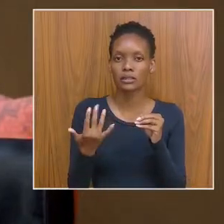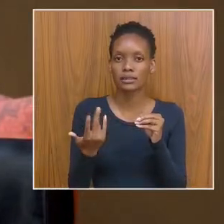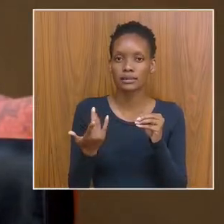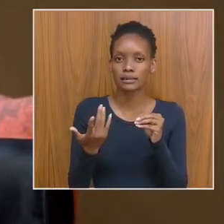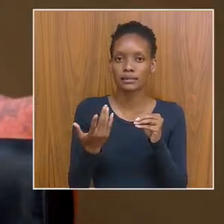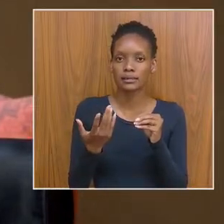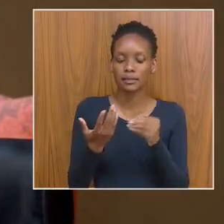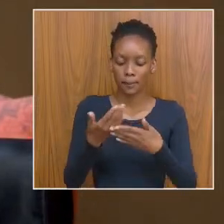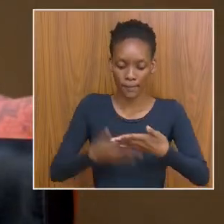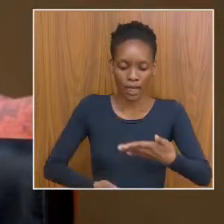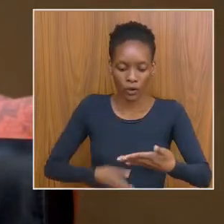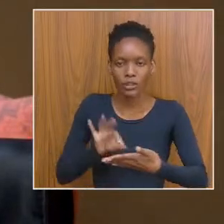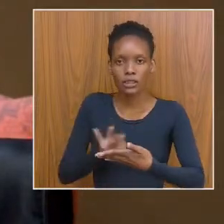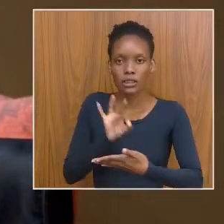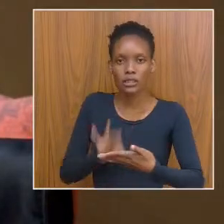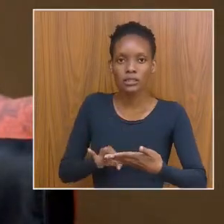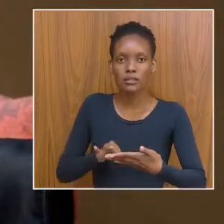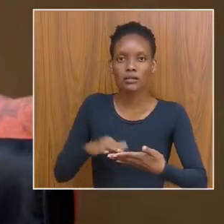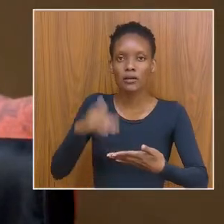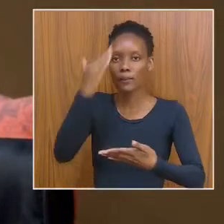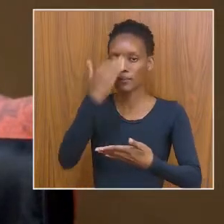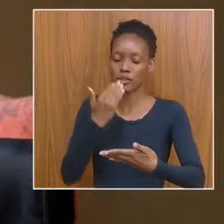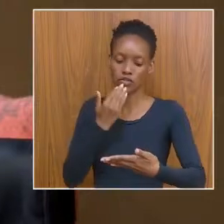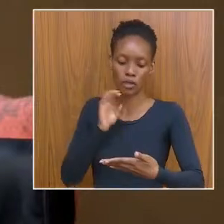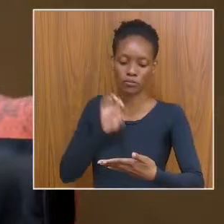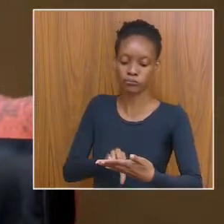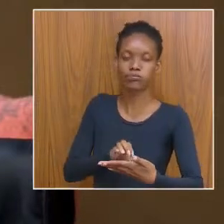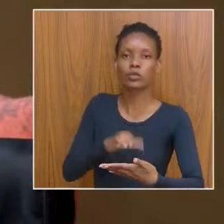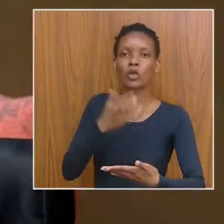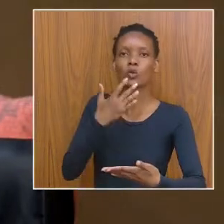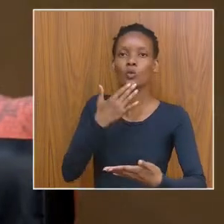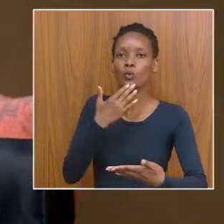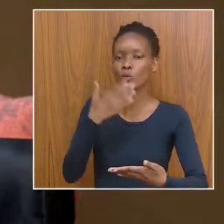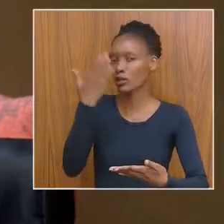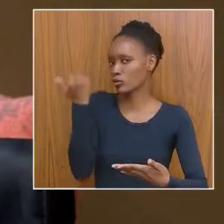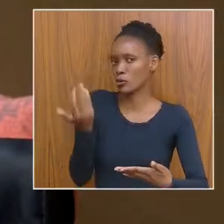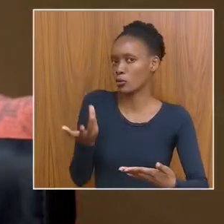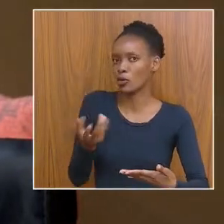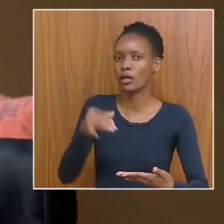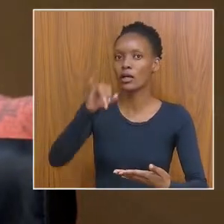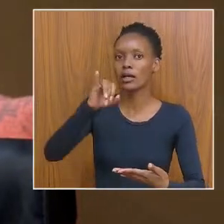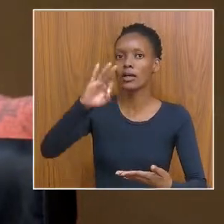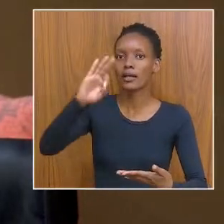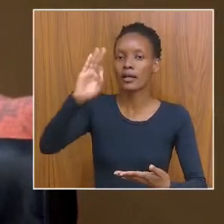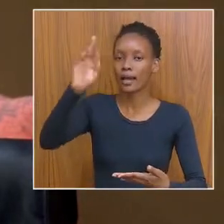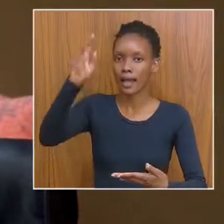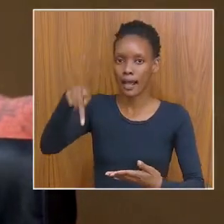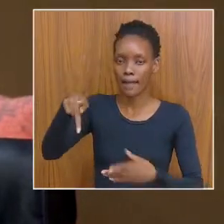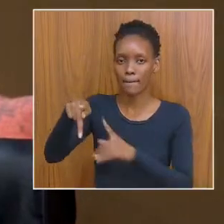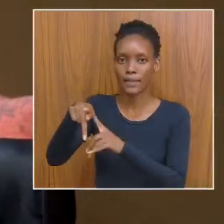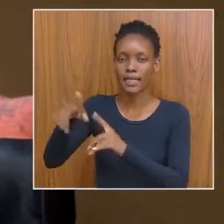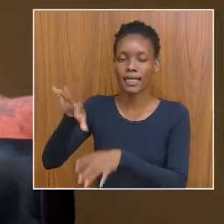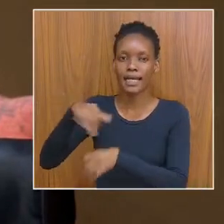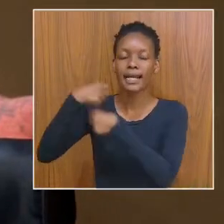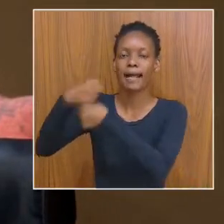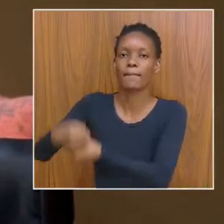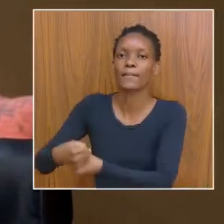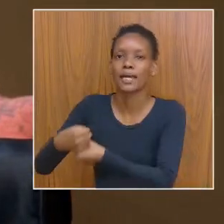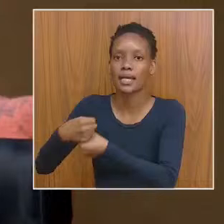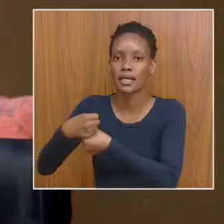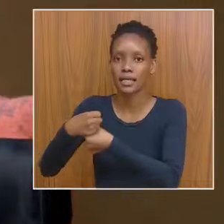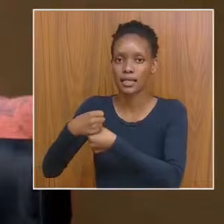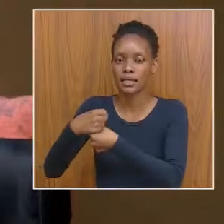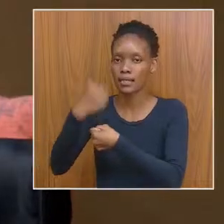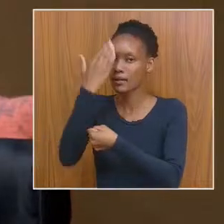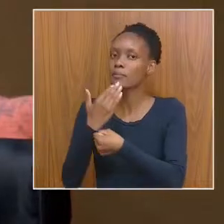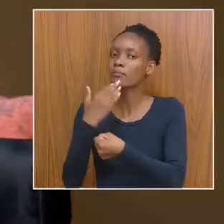on the ballot as to whose face is going to be. You have the IFP, which is campaigning with the face of